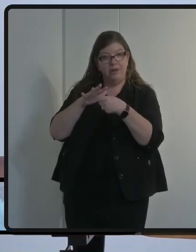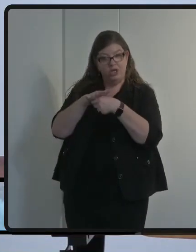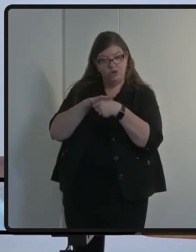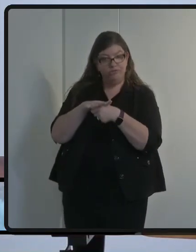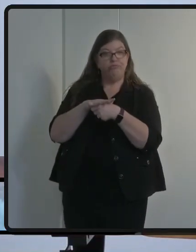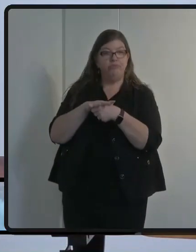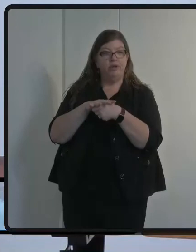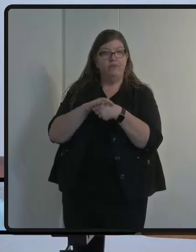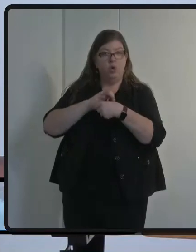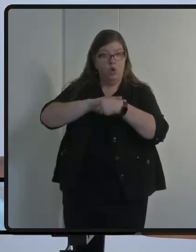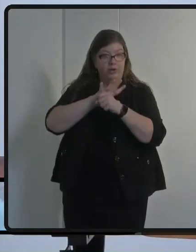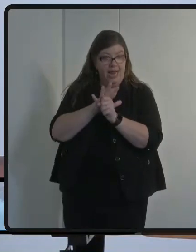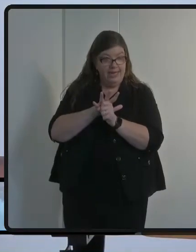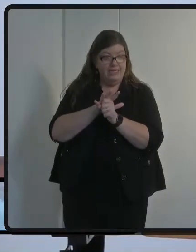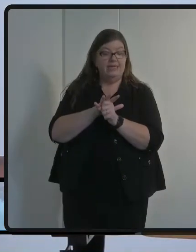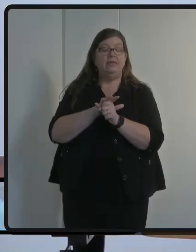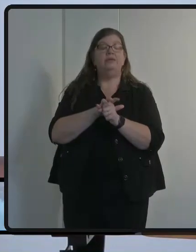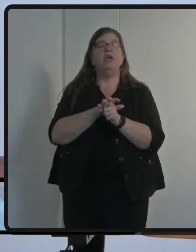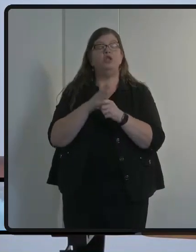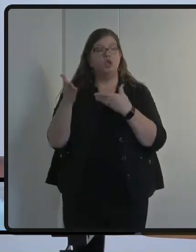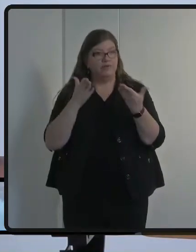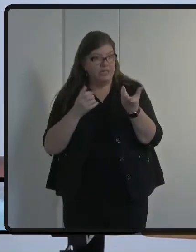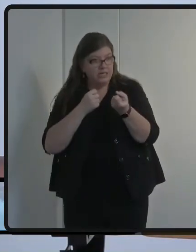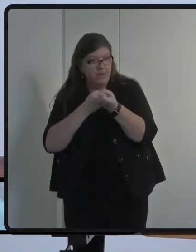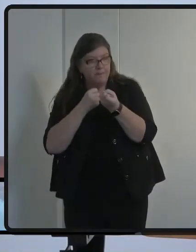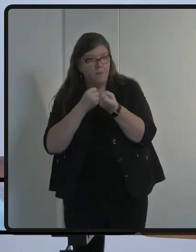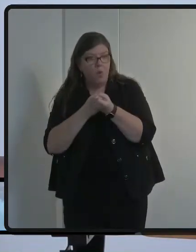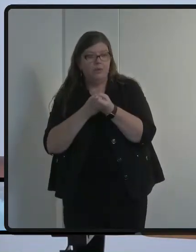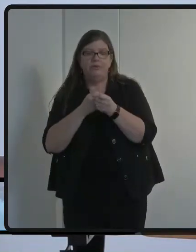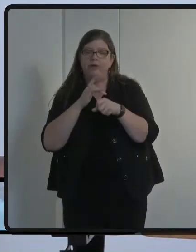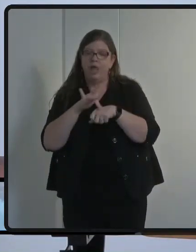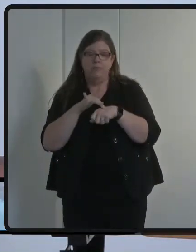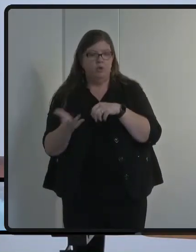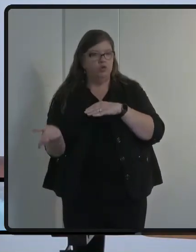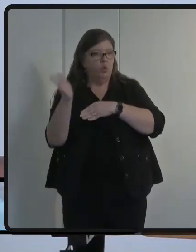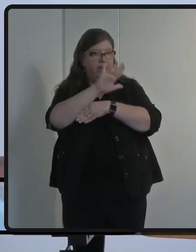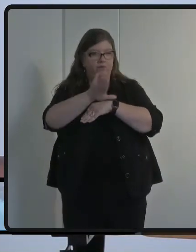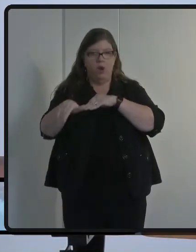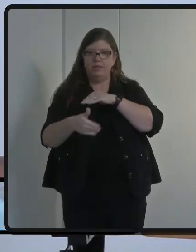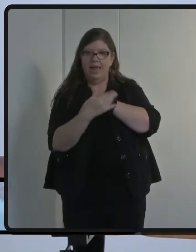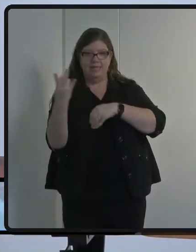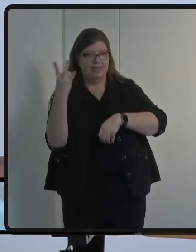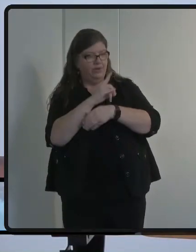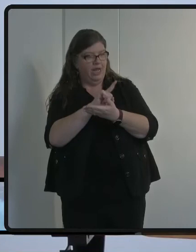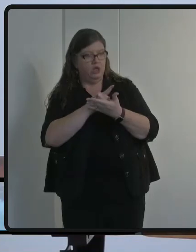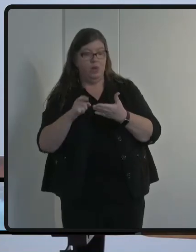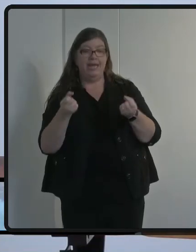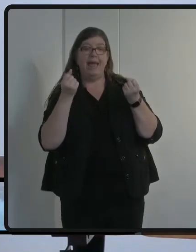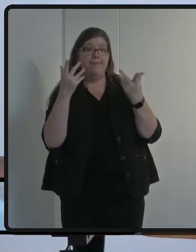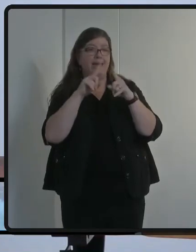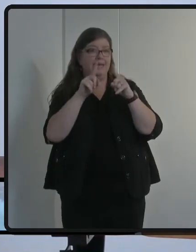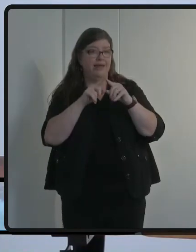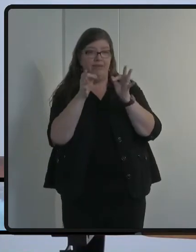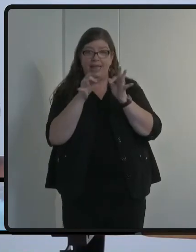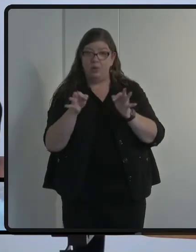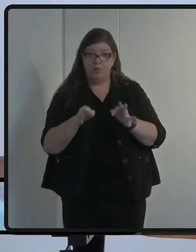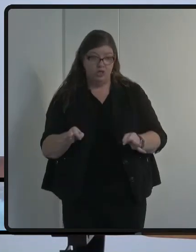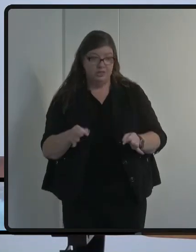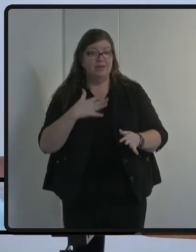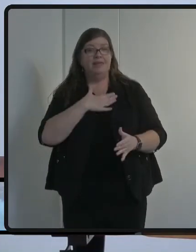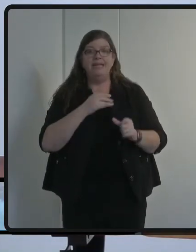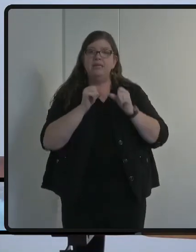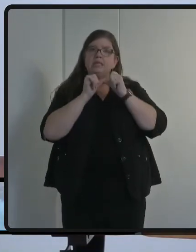information on COVID-19 and services and support are available 24 hours a day, 7 days a week in multiple languages. Please